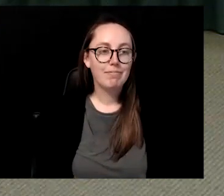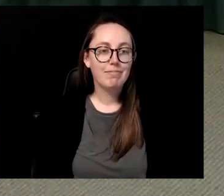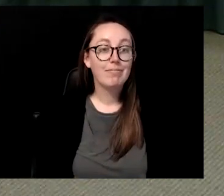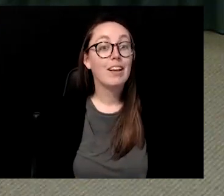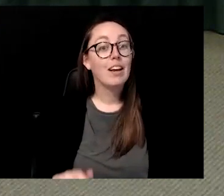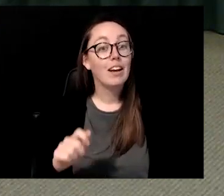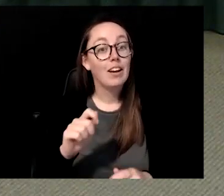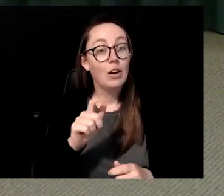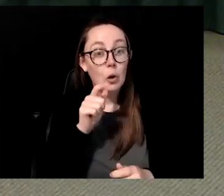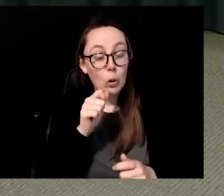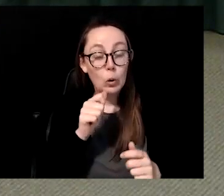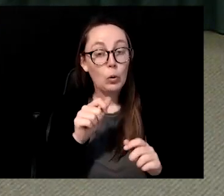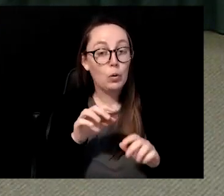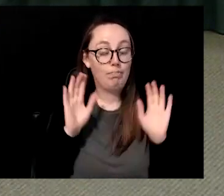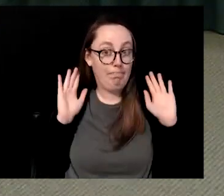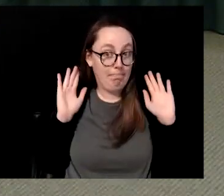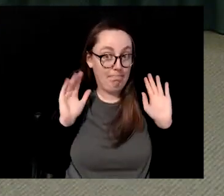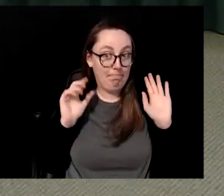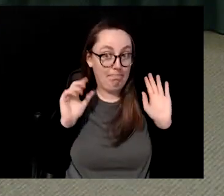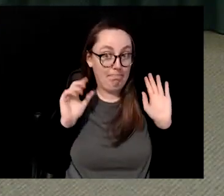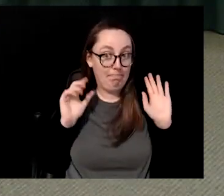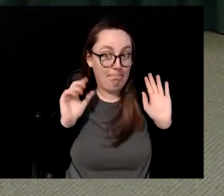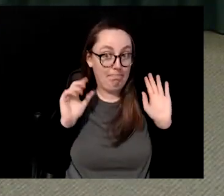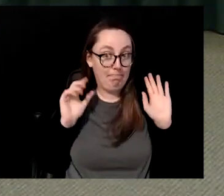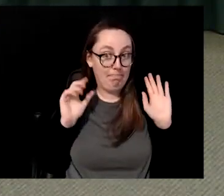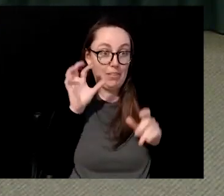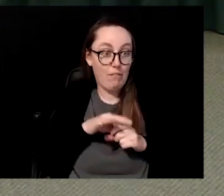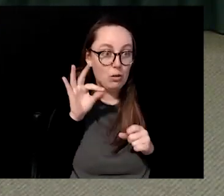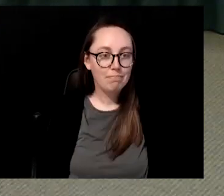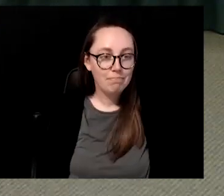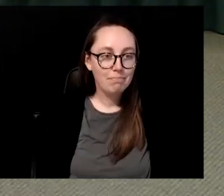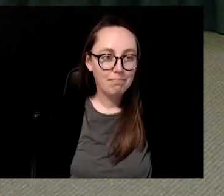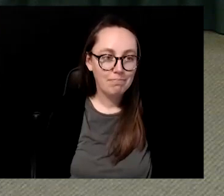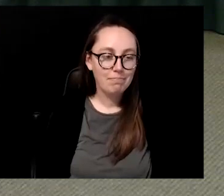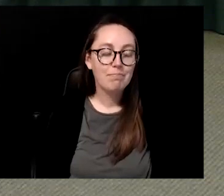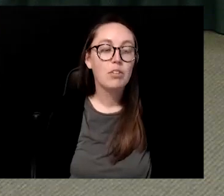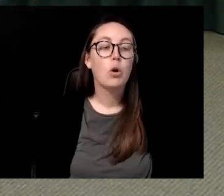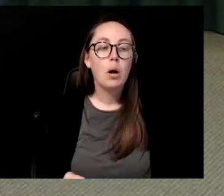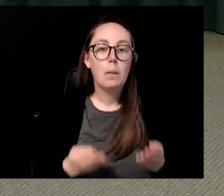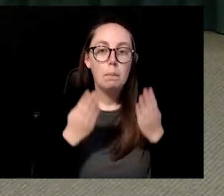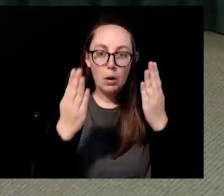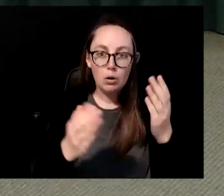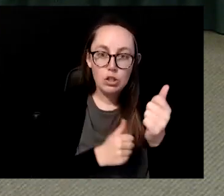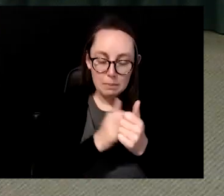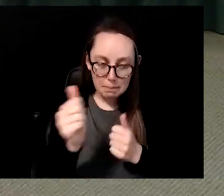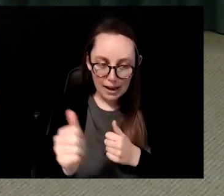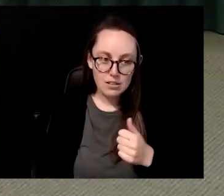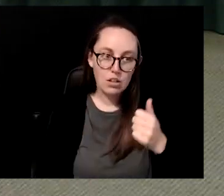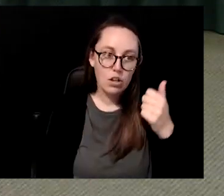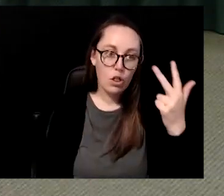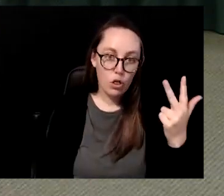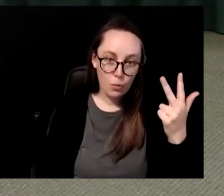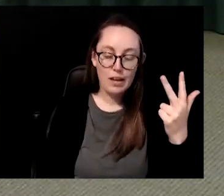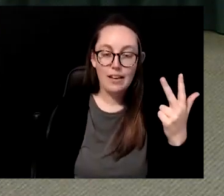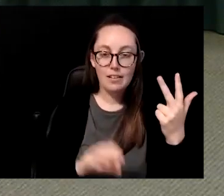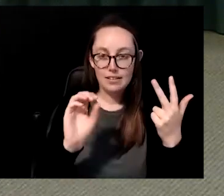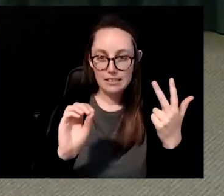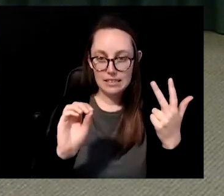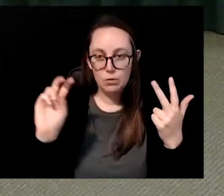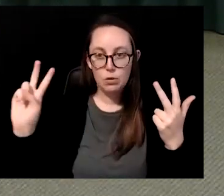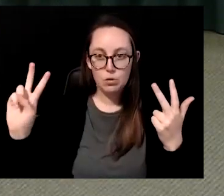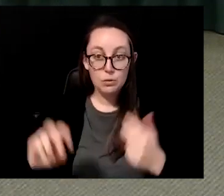those abstainings okay uh the motion passes three uh zero two